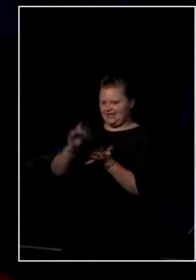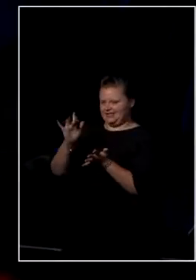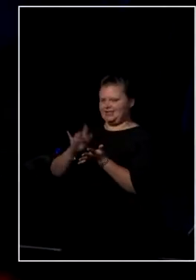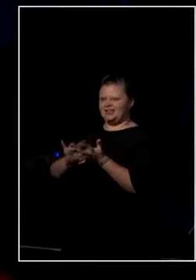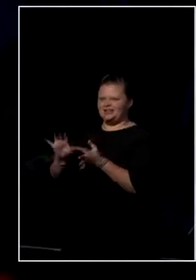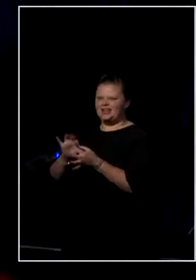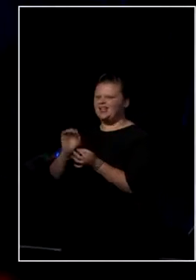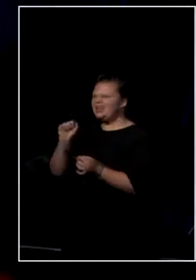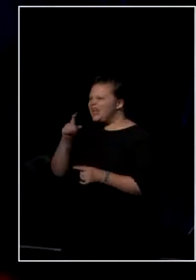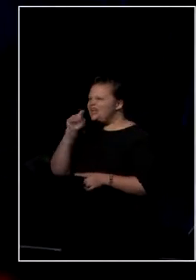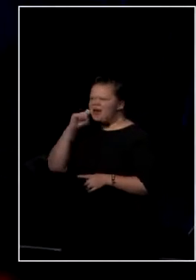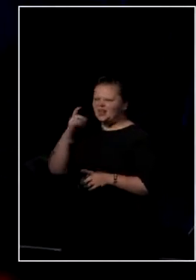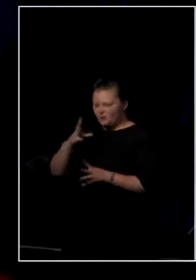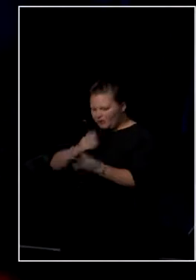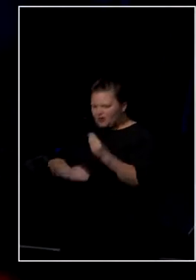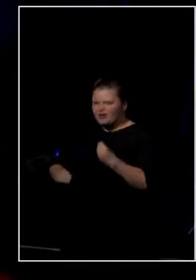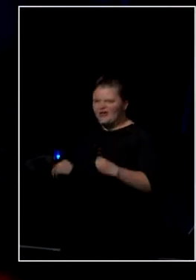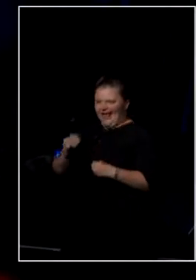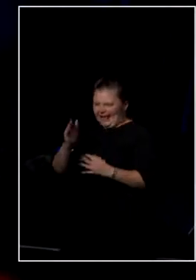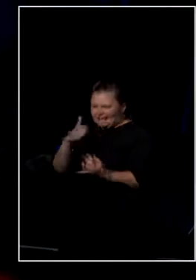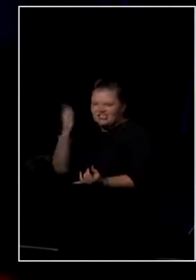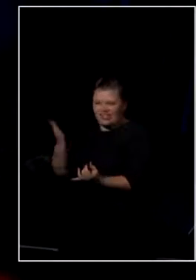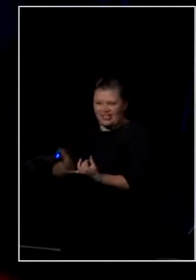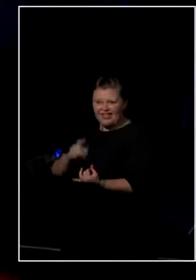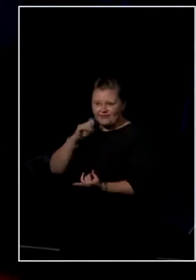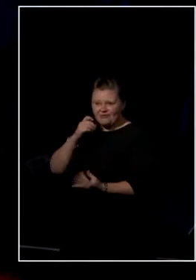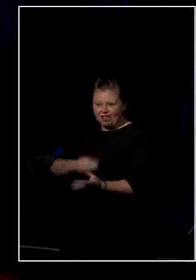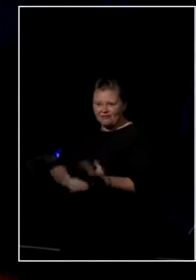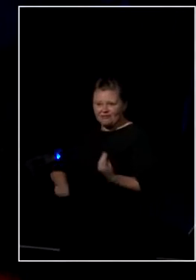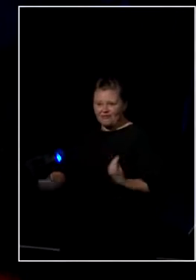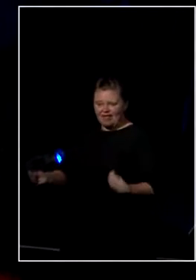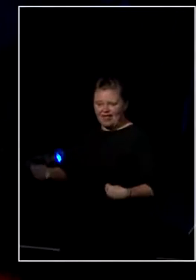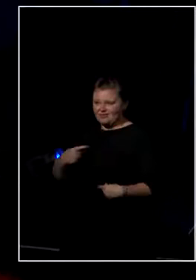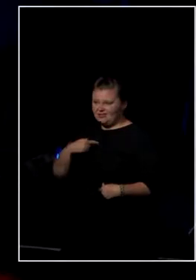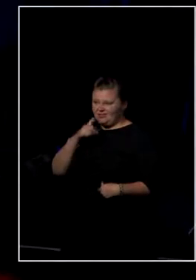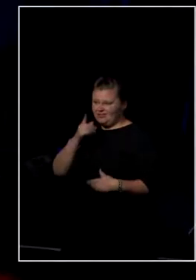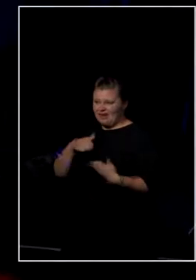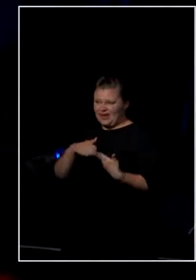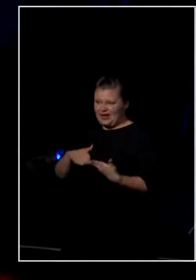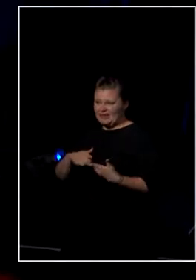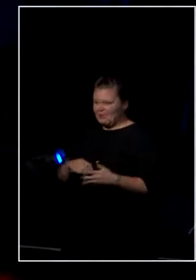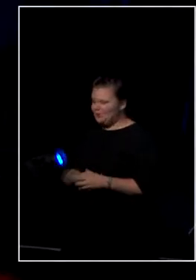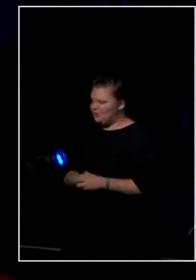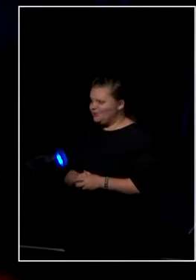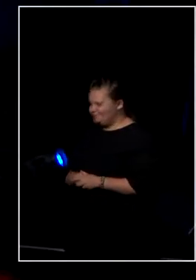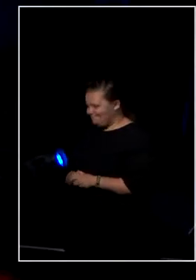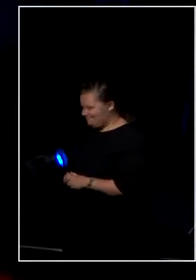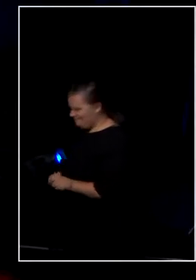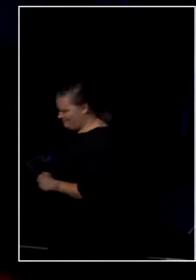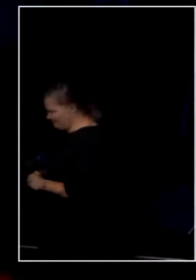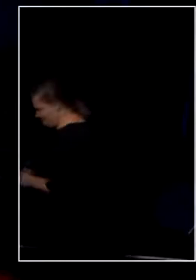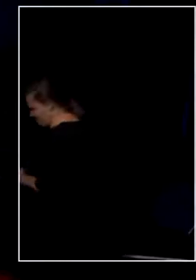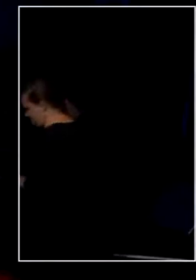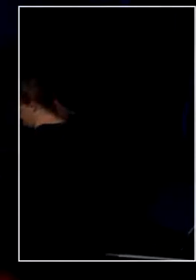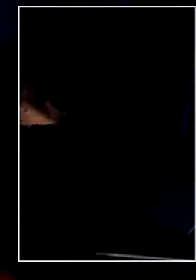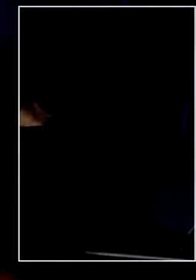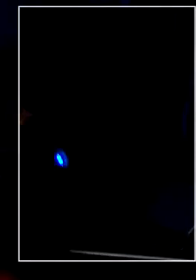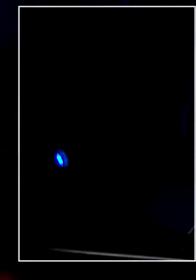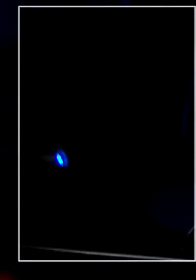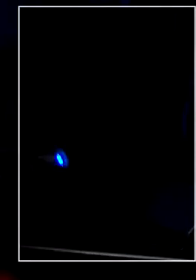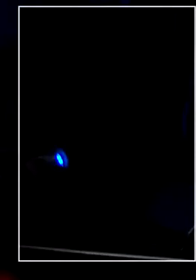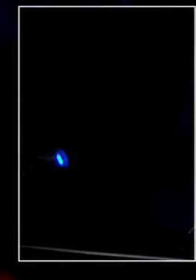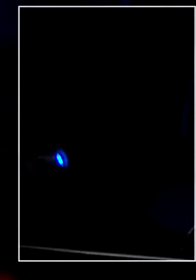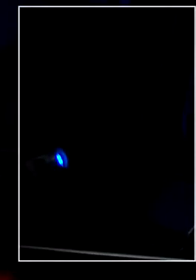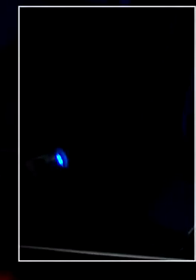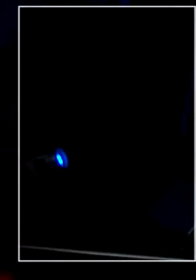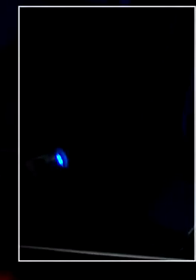were like, yeah, but you're going to get a kidney eventually, so we can't help you. So it wasn't until I did the